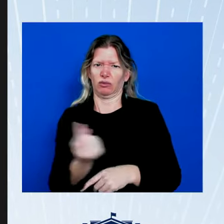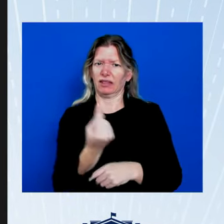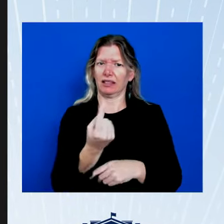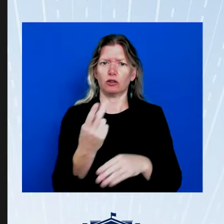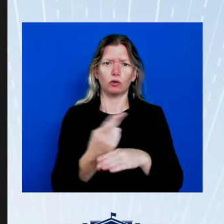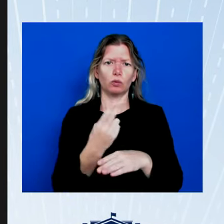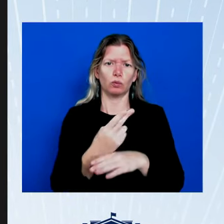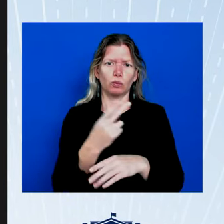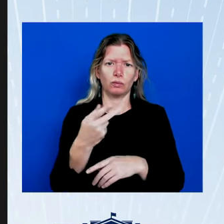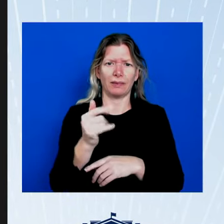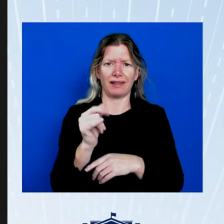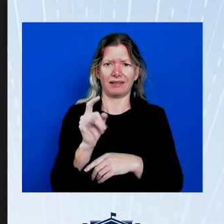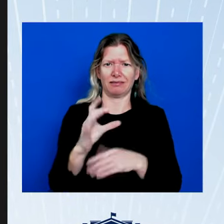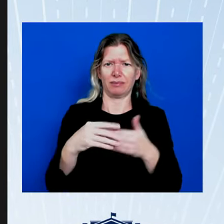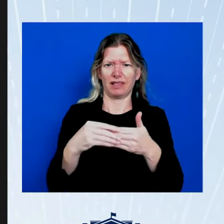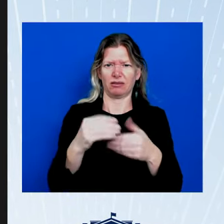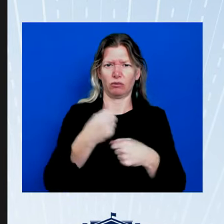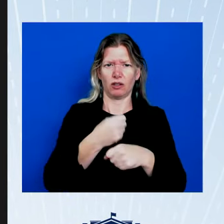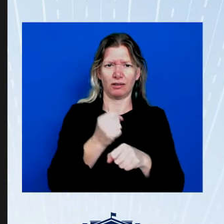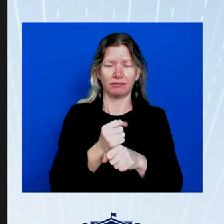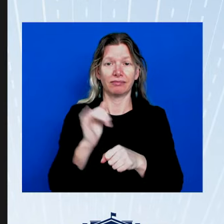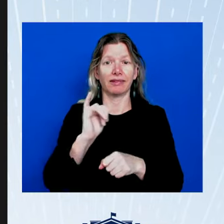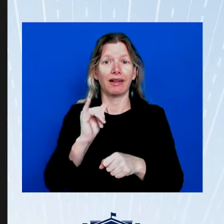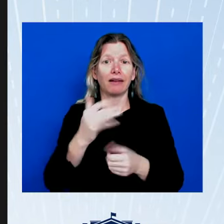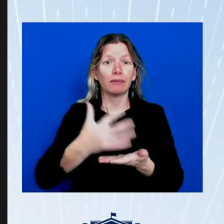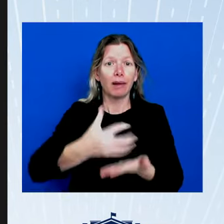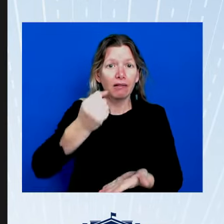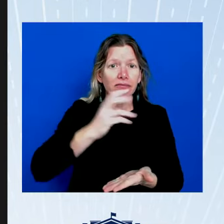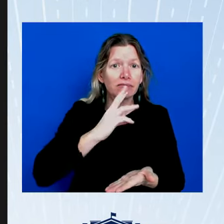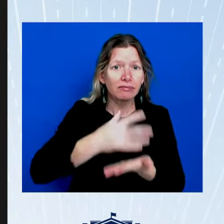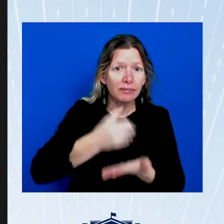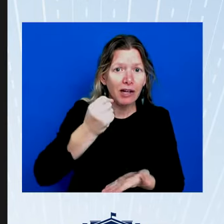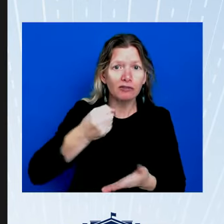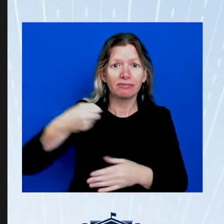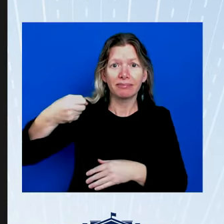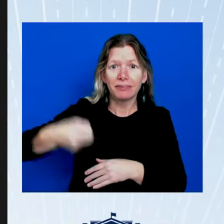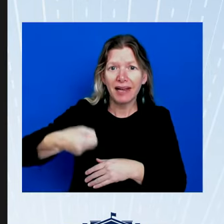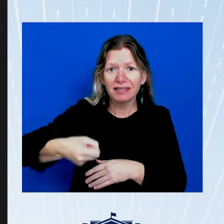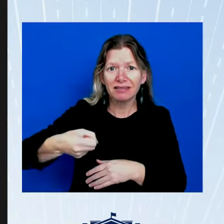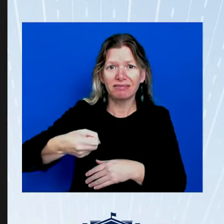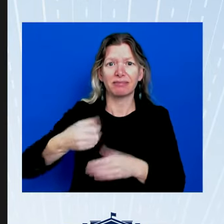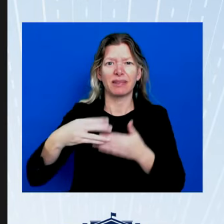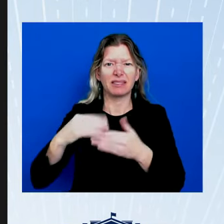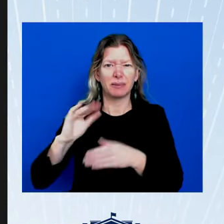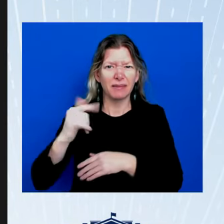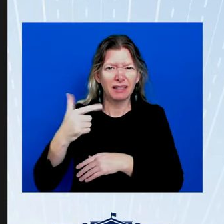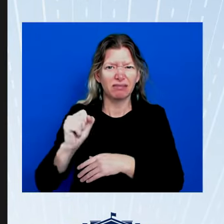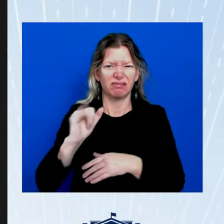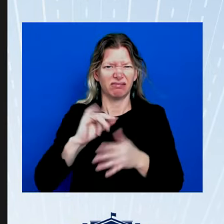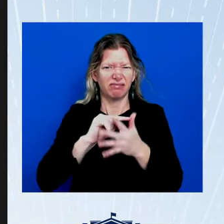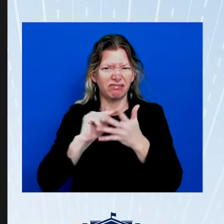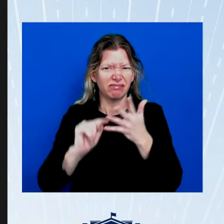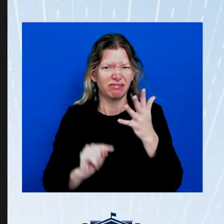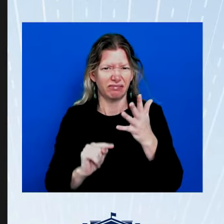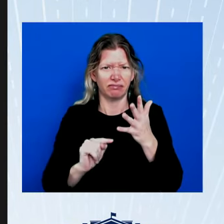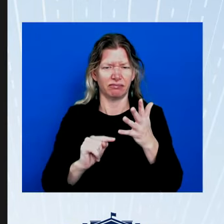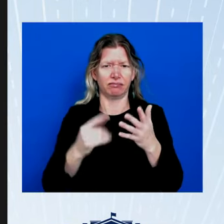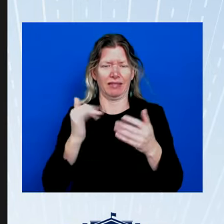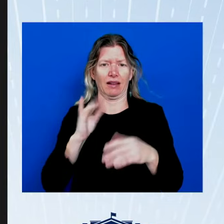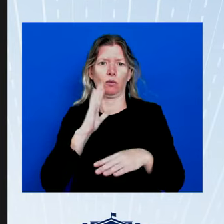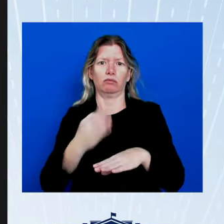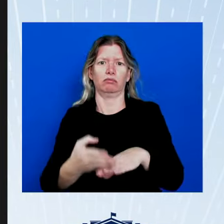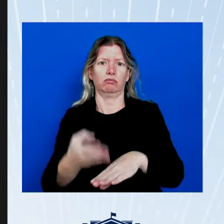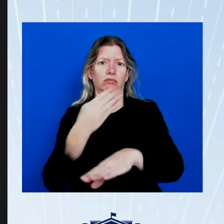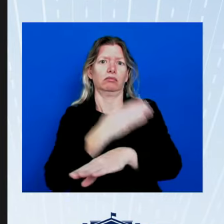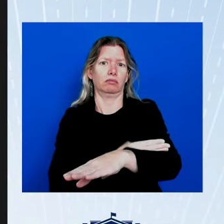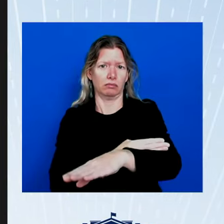to implement improvements like the installation of water bottle filling stations across interior managed lands.